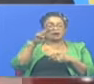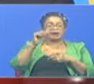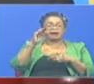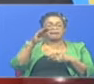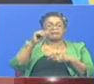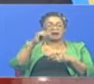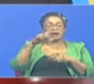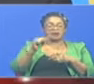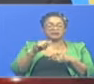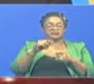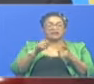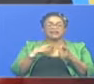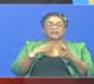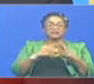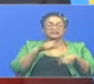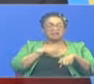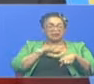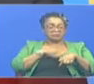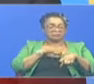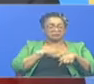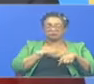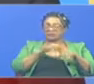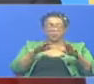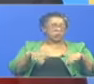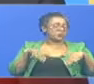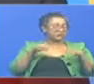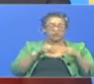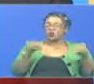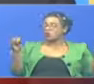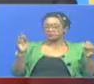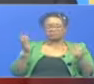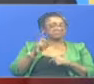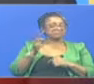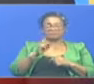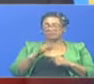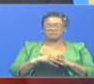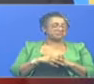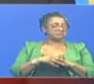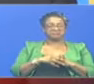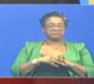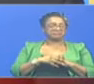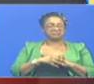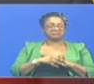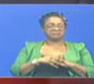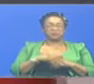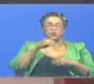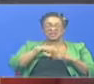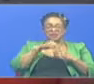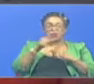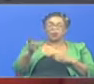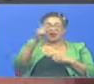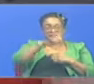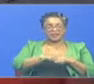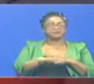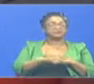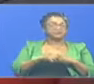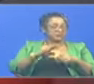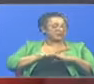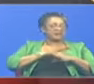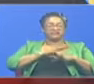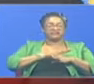turnaround time for these results should be fairly fast. I think within a day or so the results should be